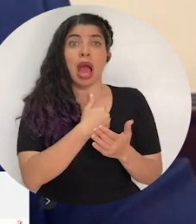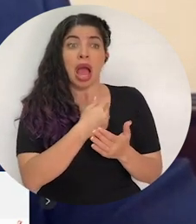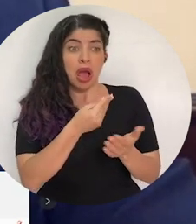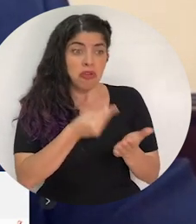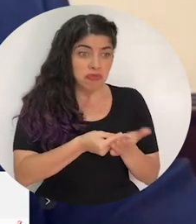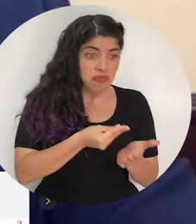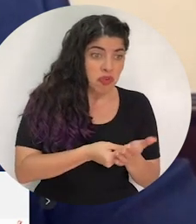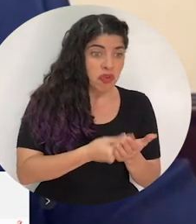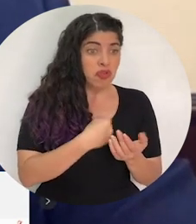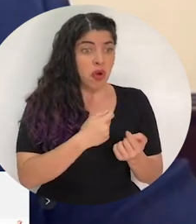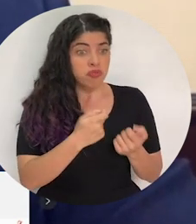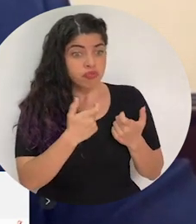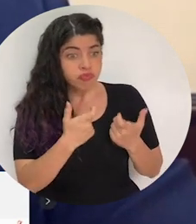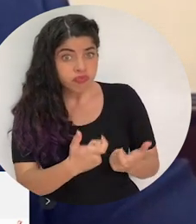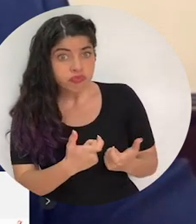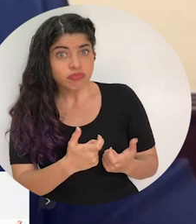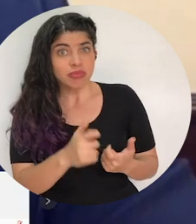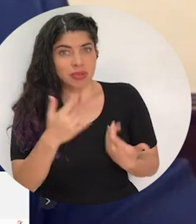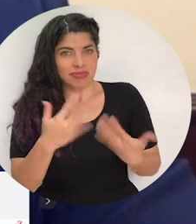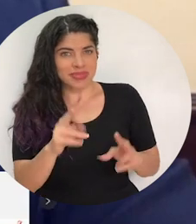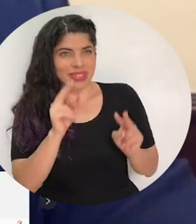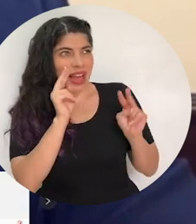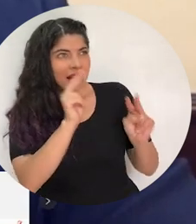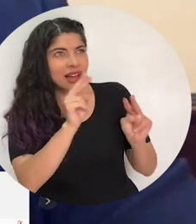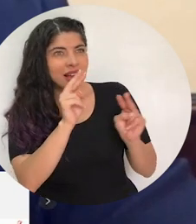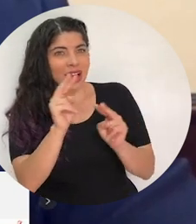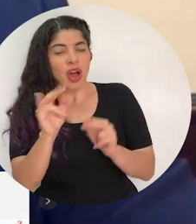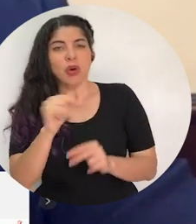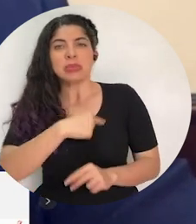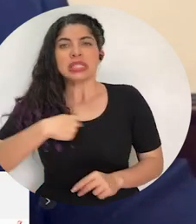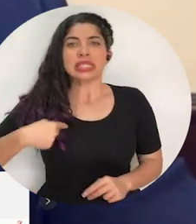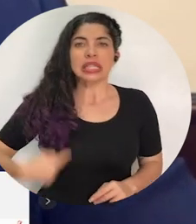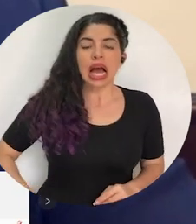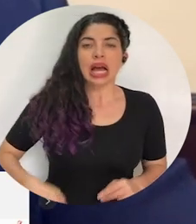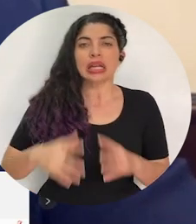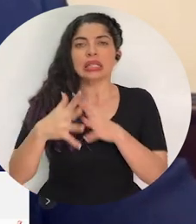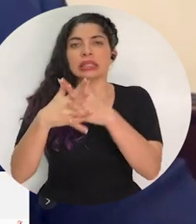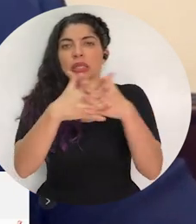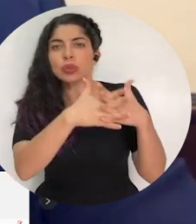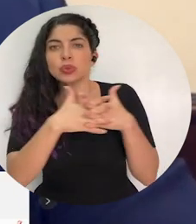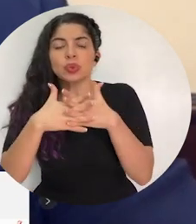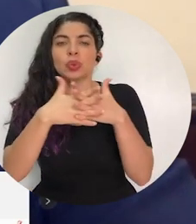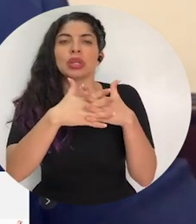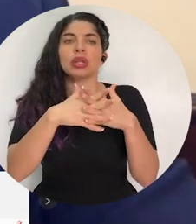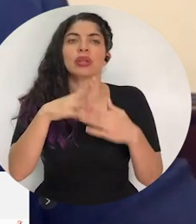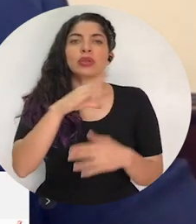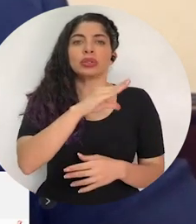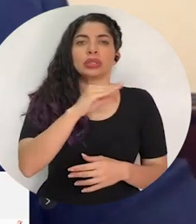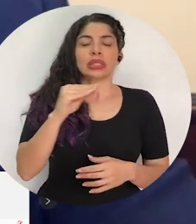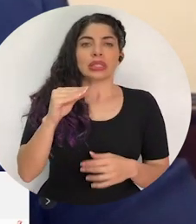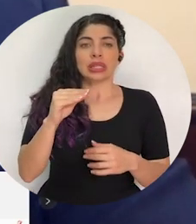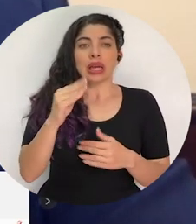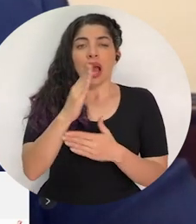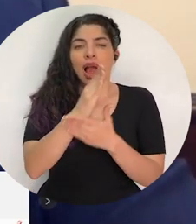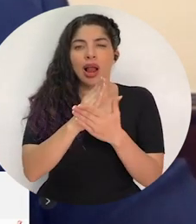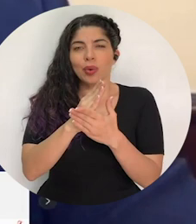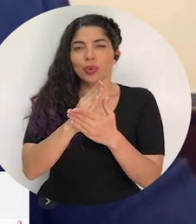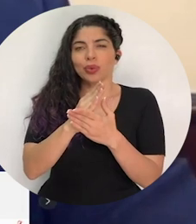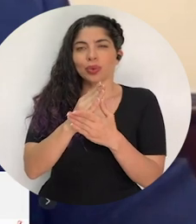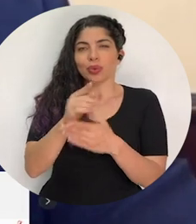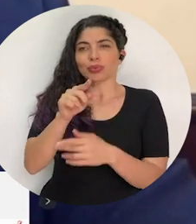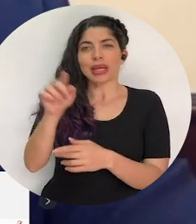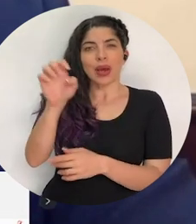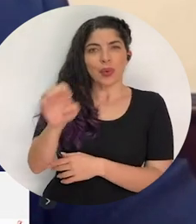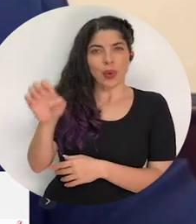the fiscal space and the resources, as we have seen in China, in the United States, and in